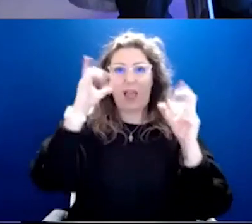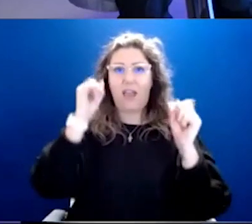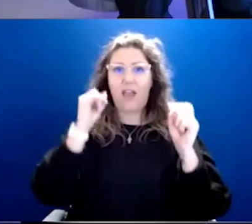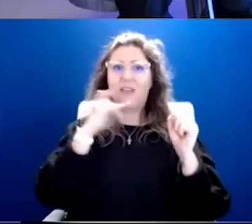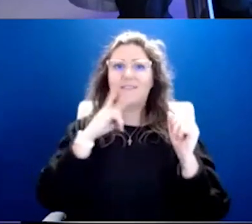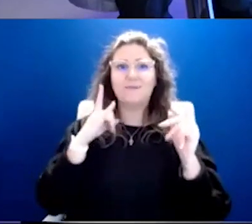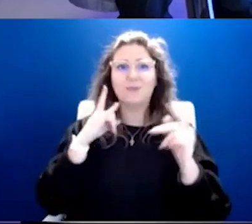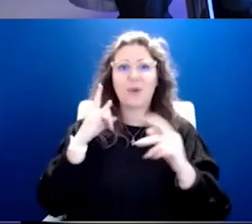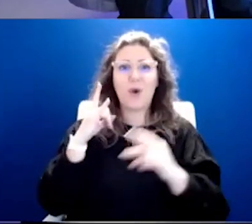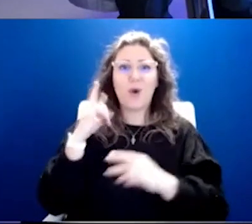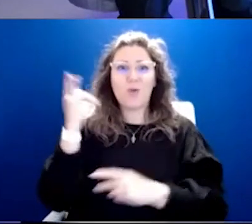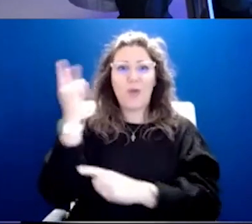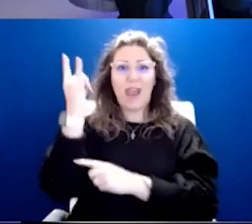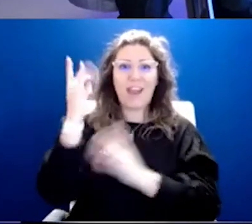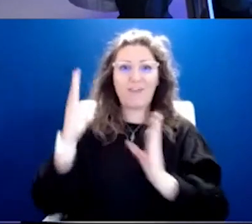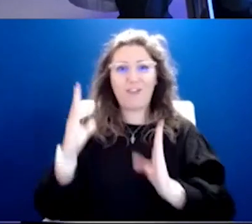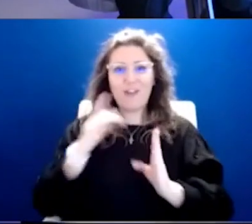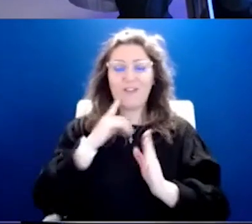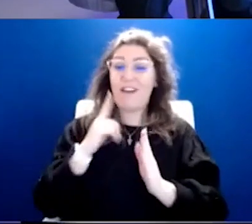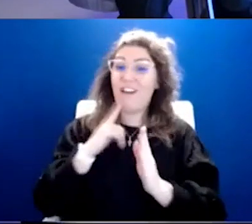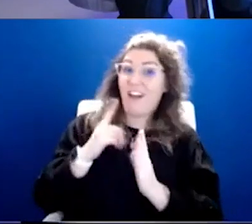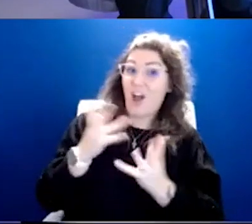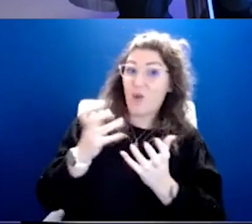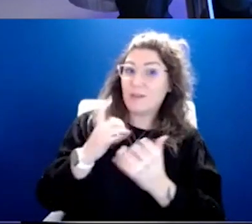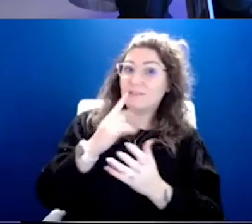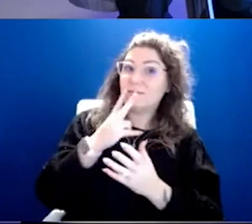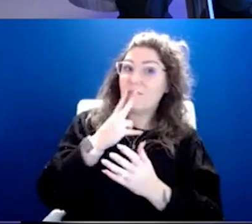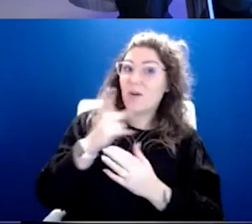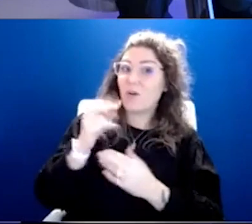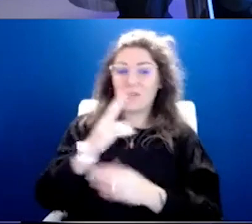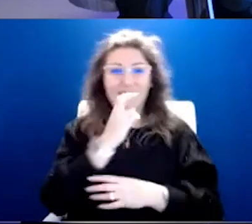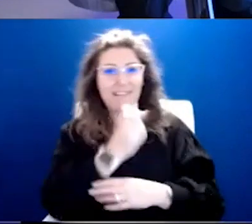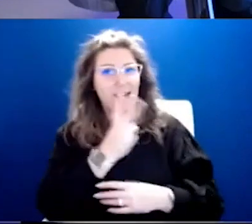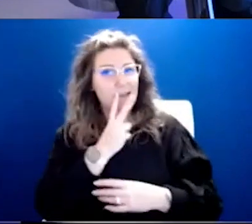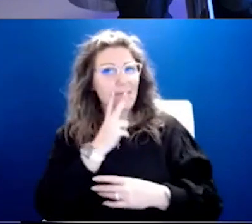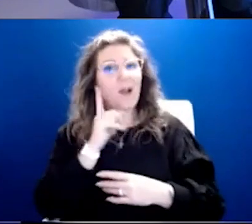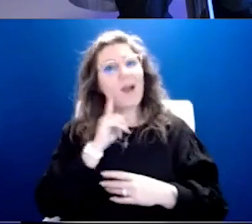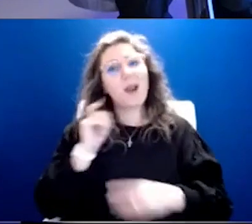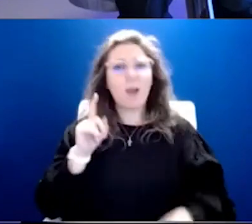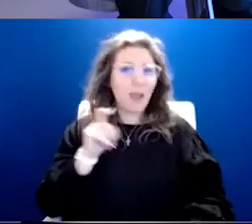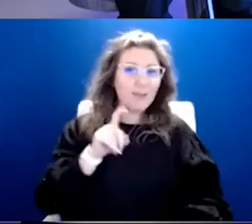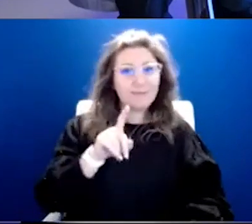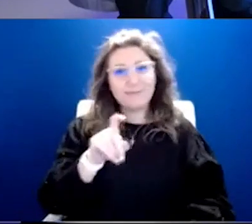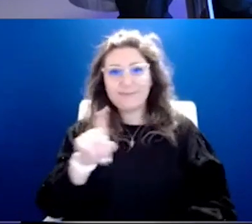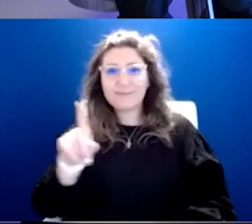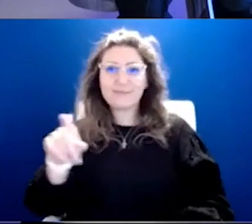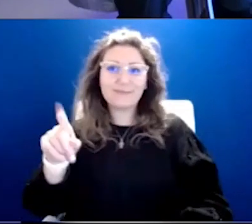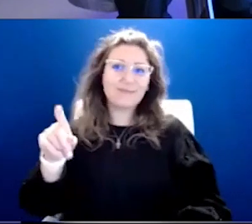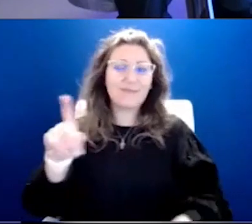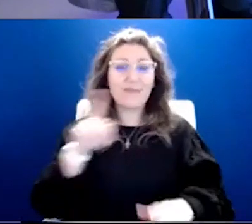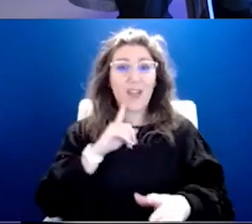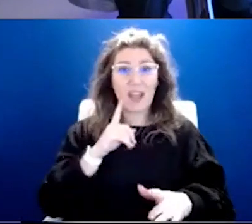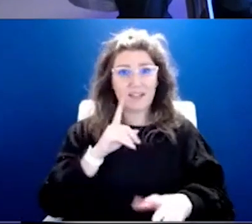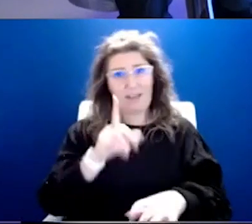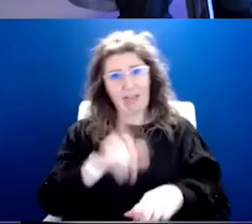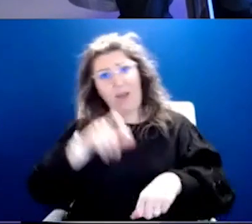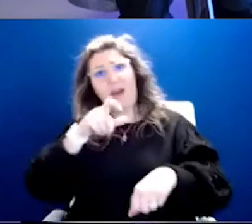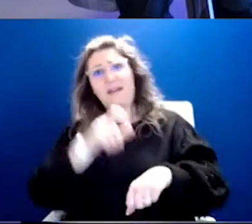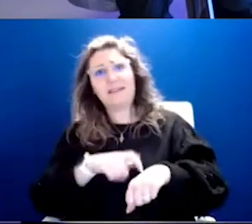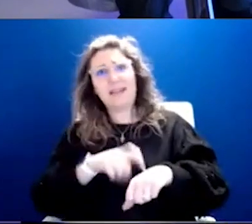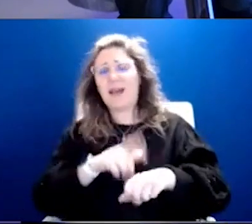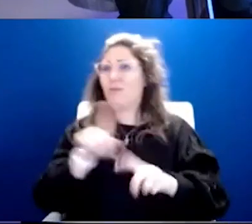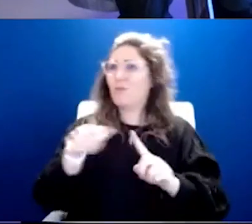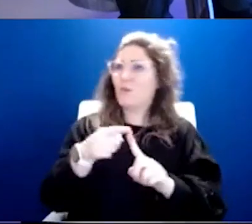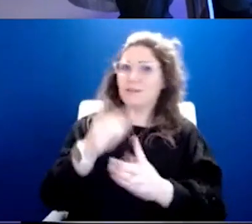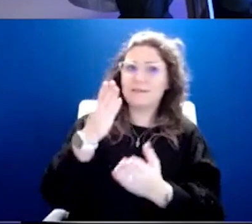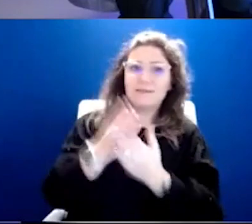I used to have to ask people, do you want smoking or non-smoking? Yeah. And I'd be moseying through and I thought, wow, we've come a long way in a time you thought, wow, this is how it used to